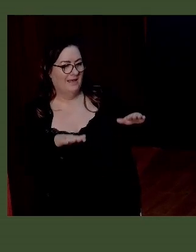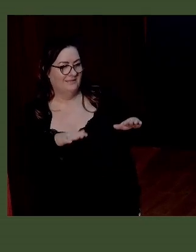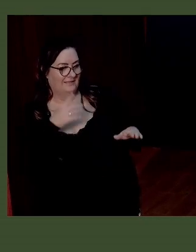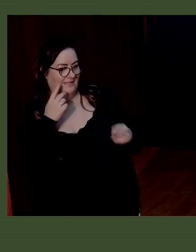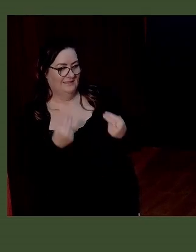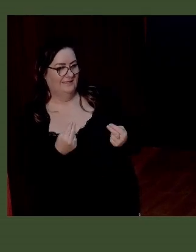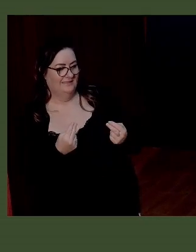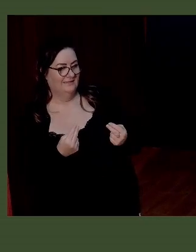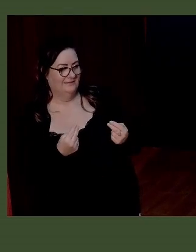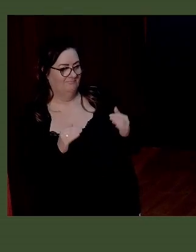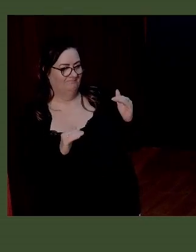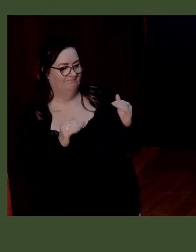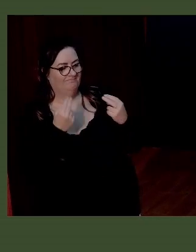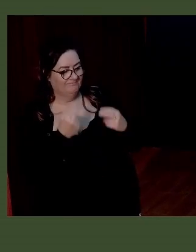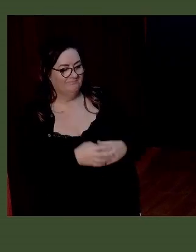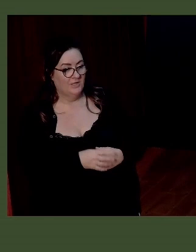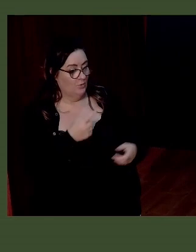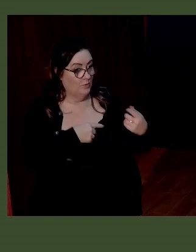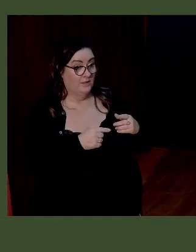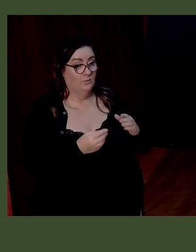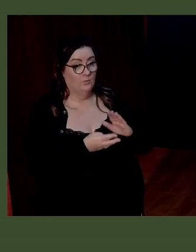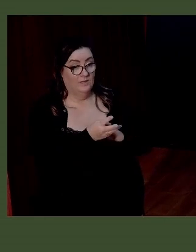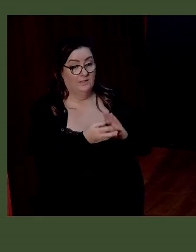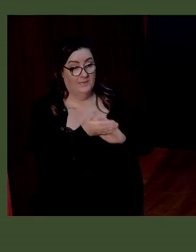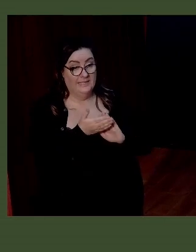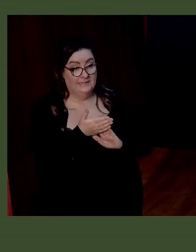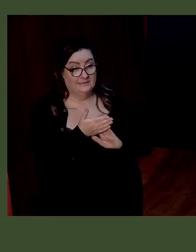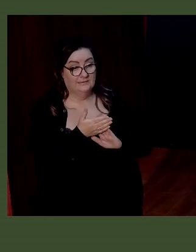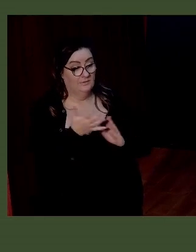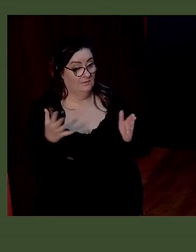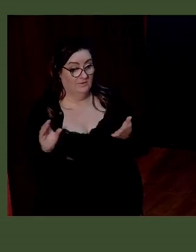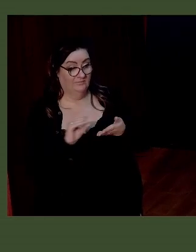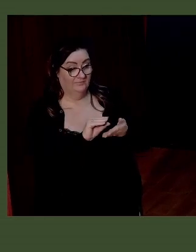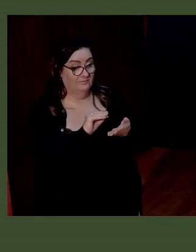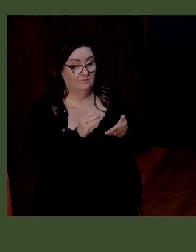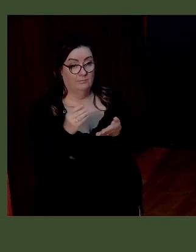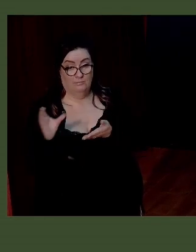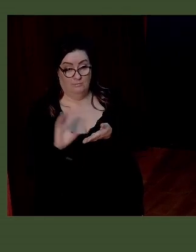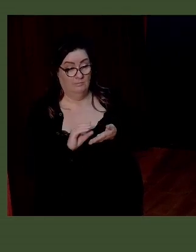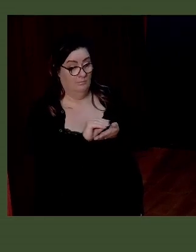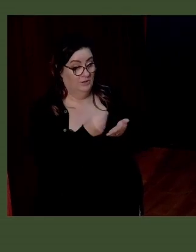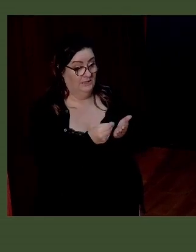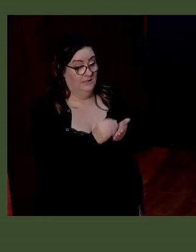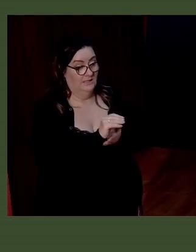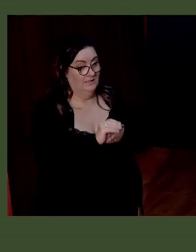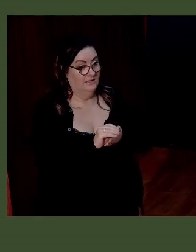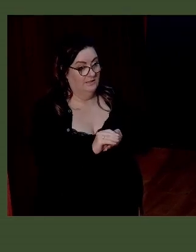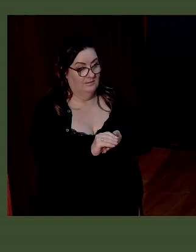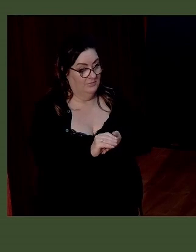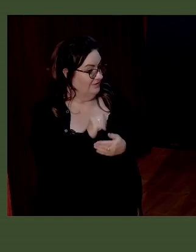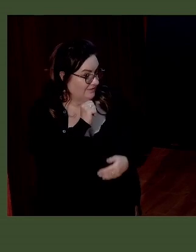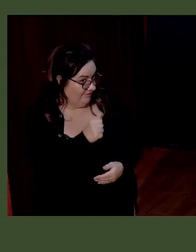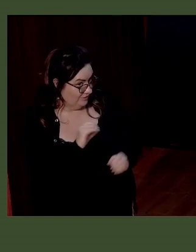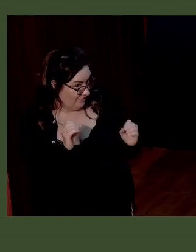be achieved at this stage. We will build. We will put a great deal of money into building. But you're not going to get it